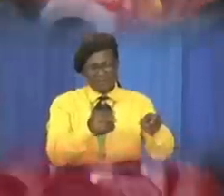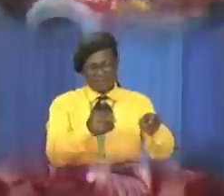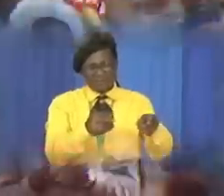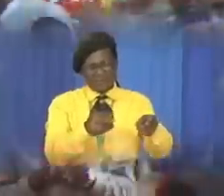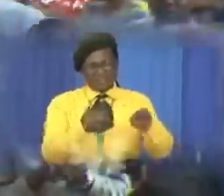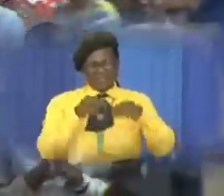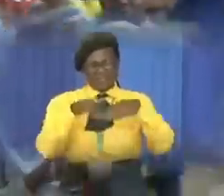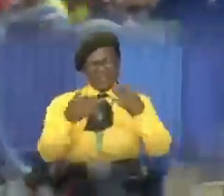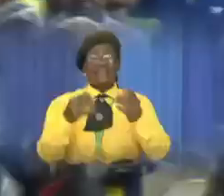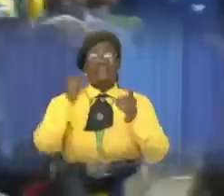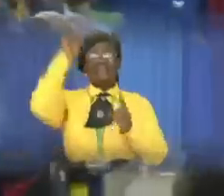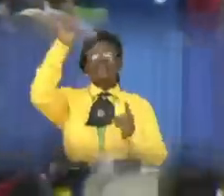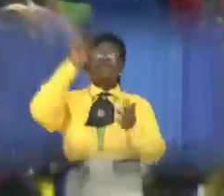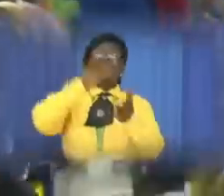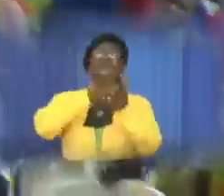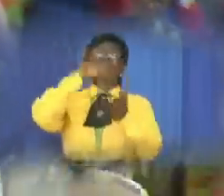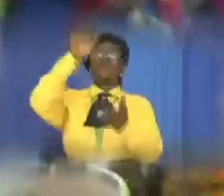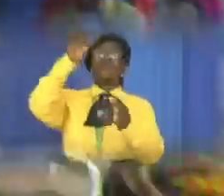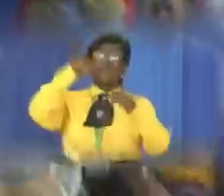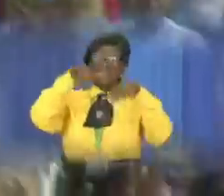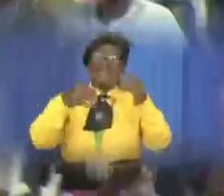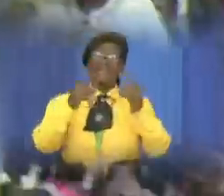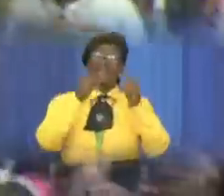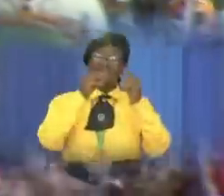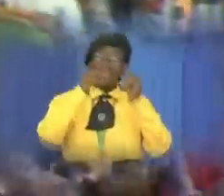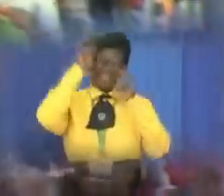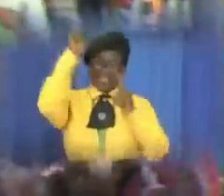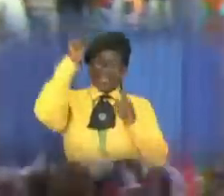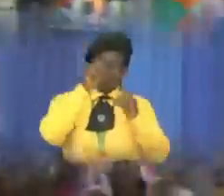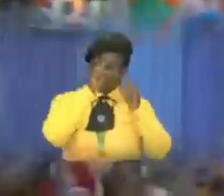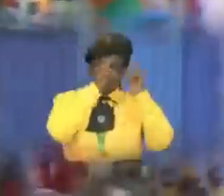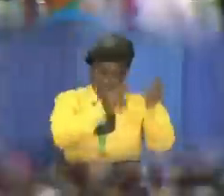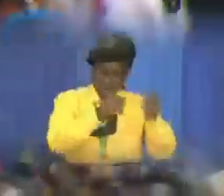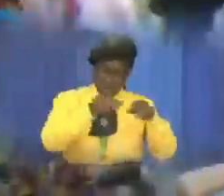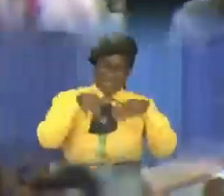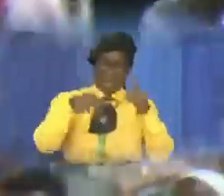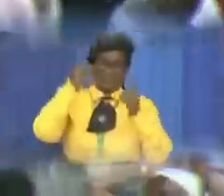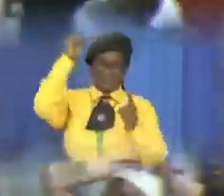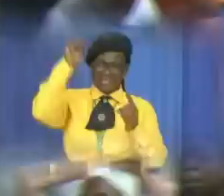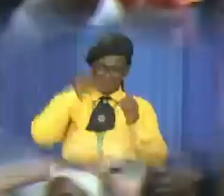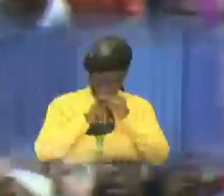Give him glory. Give him honor. Give him adoration. Bless his holy